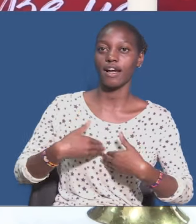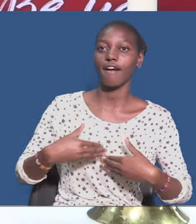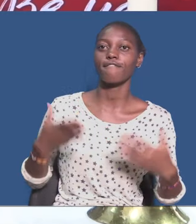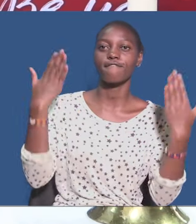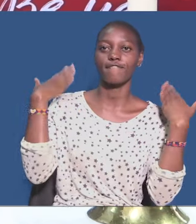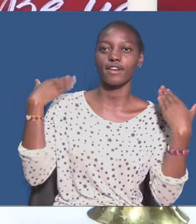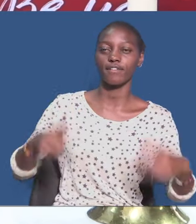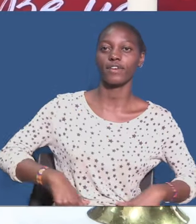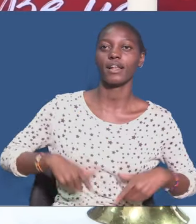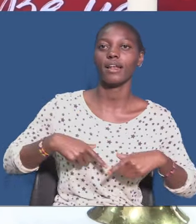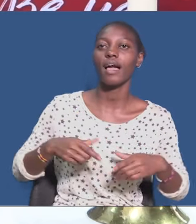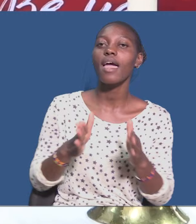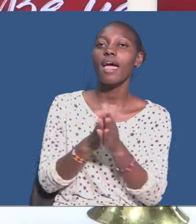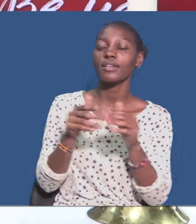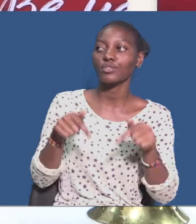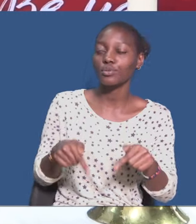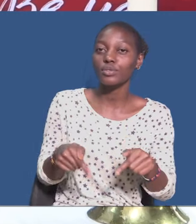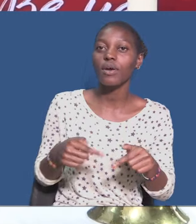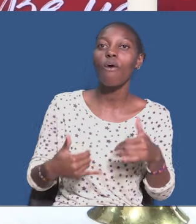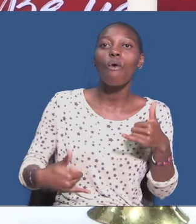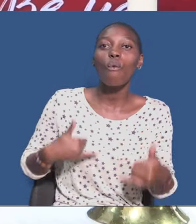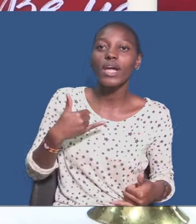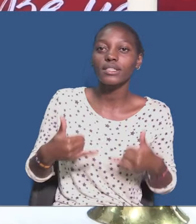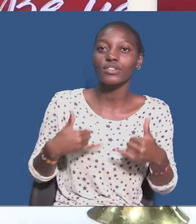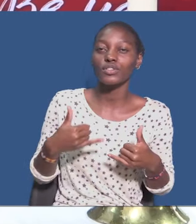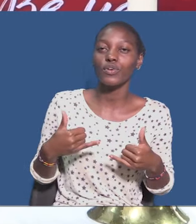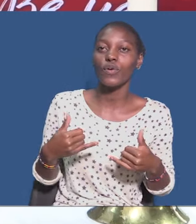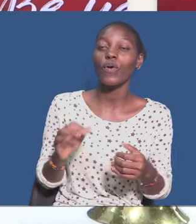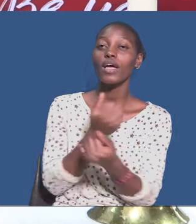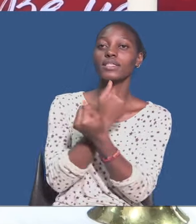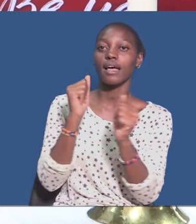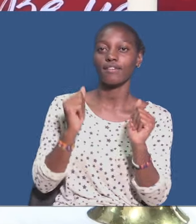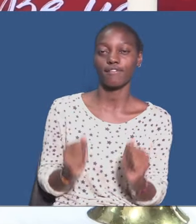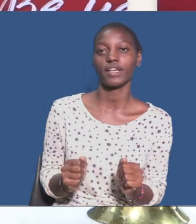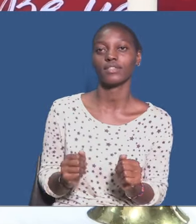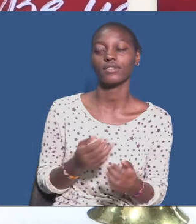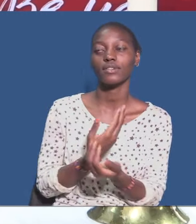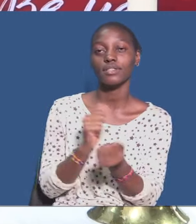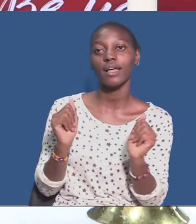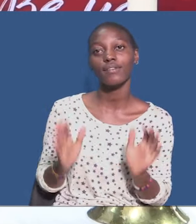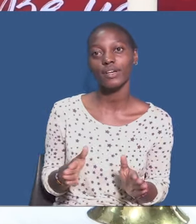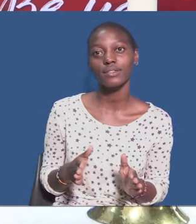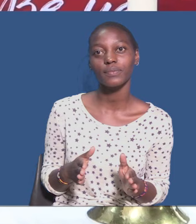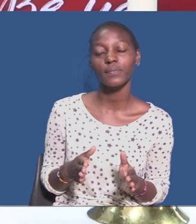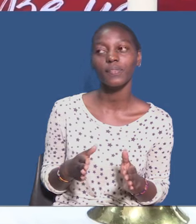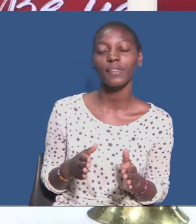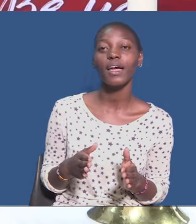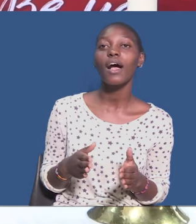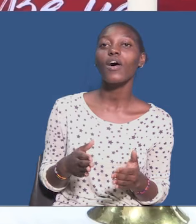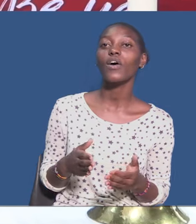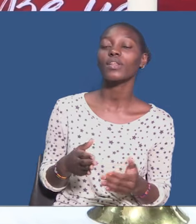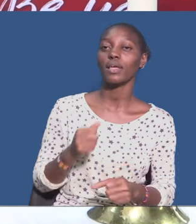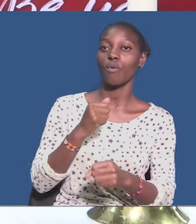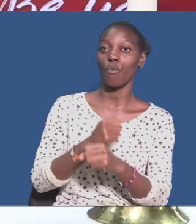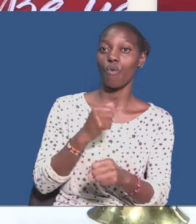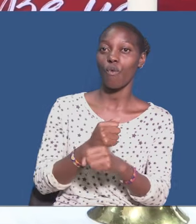life. And today, we enjoy salvation on the basis of the finished work of Jesus